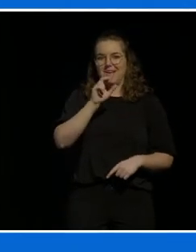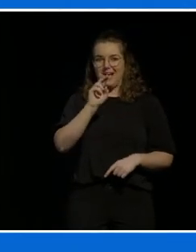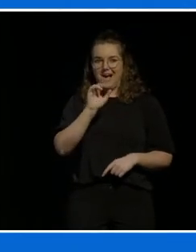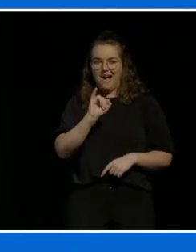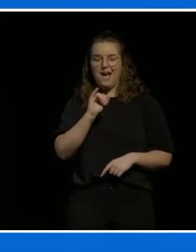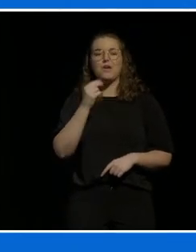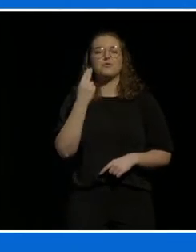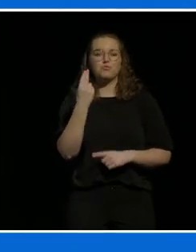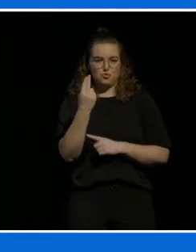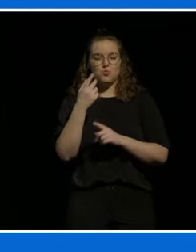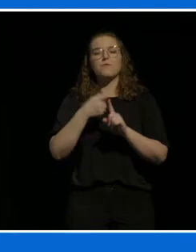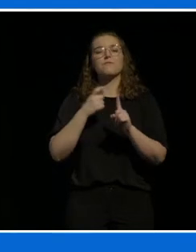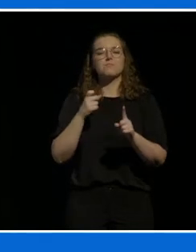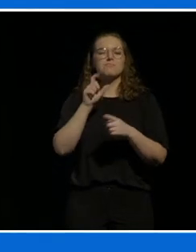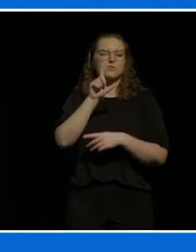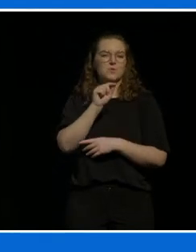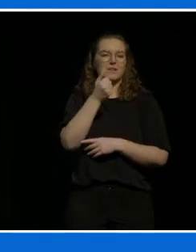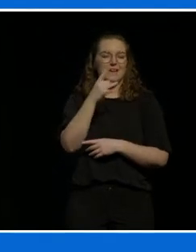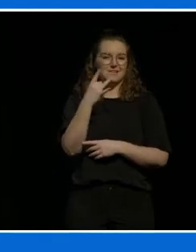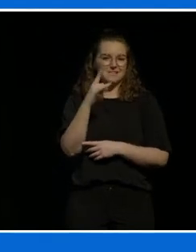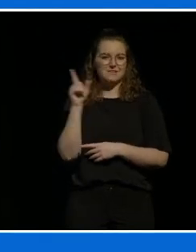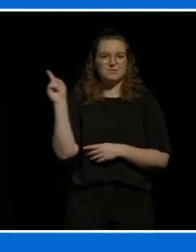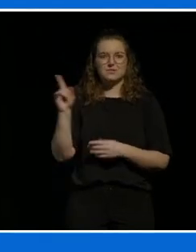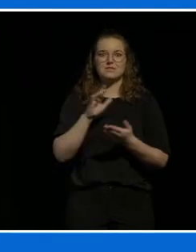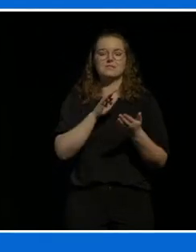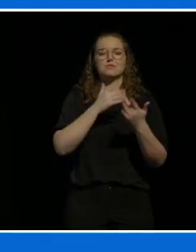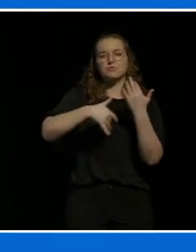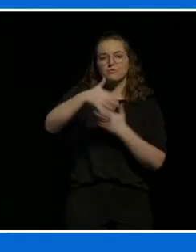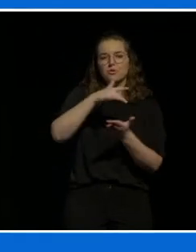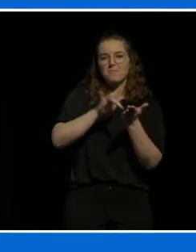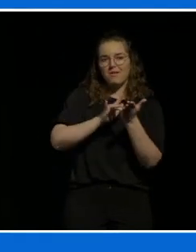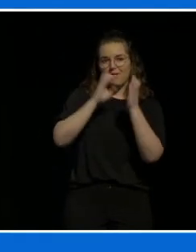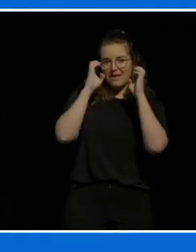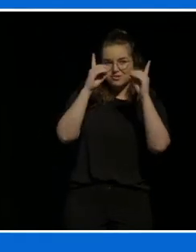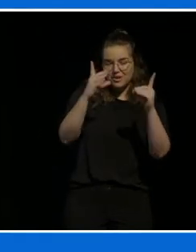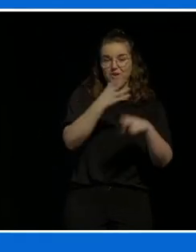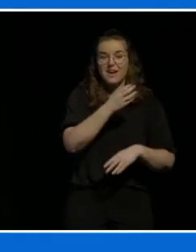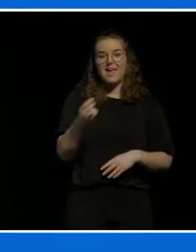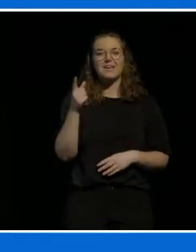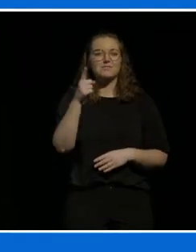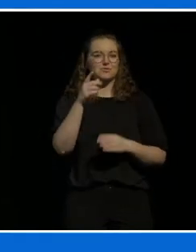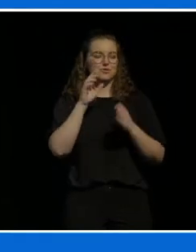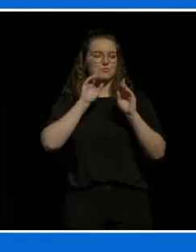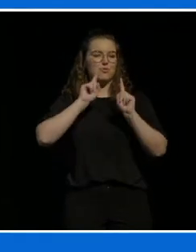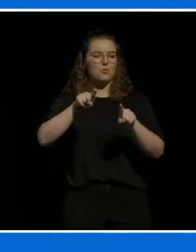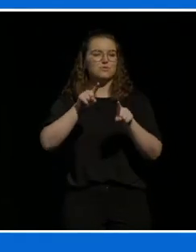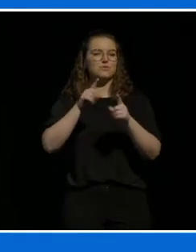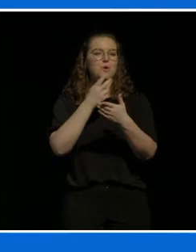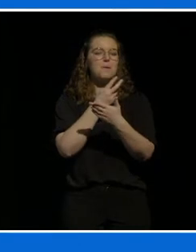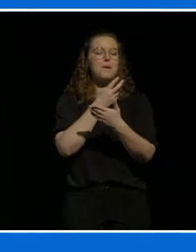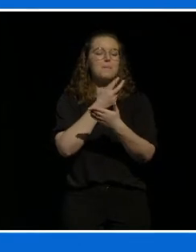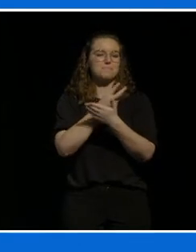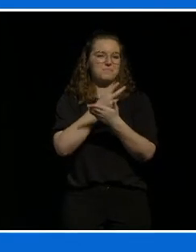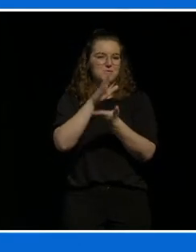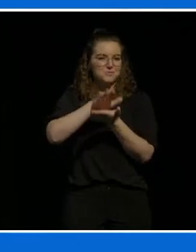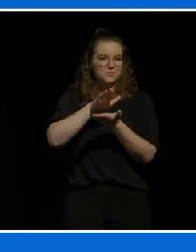social media medical educator and is a fourth year medical student at Washington State University.